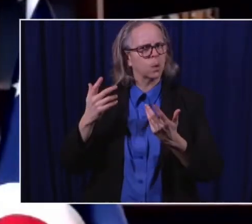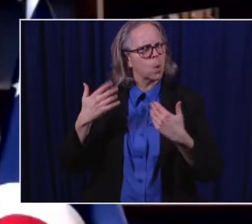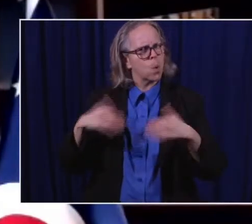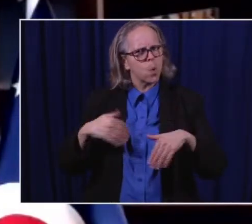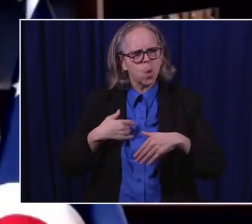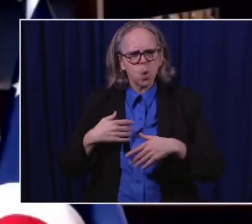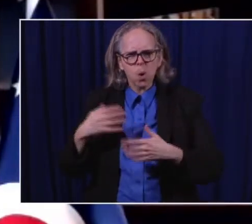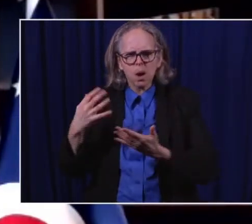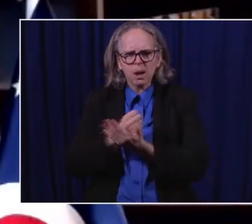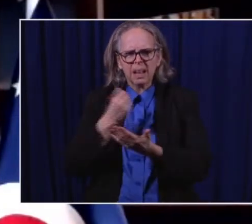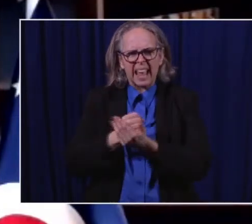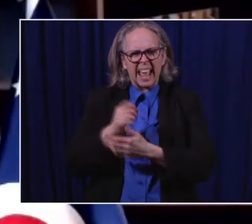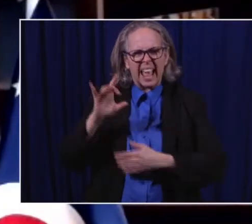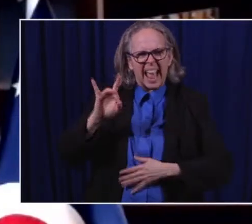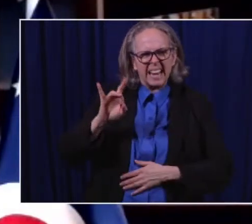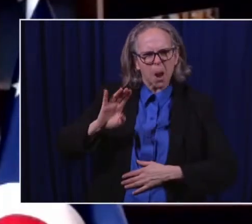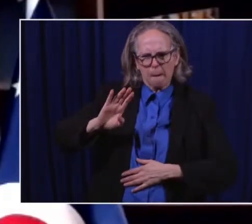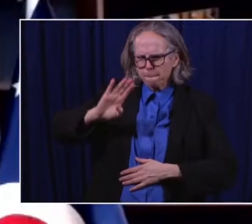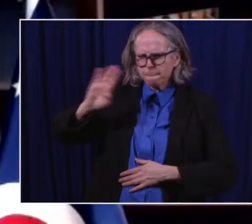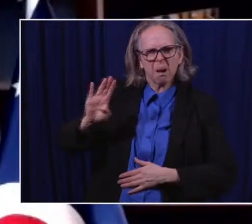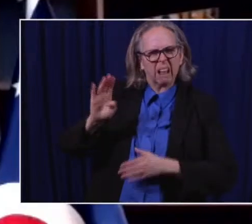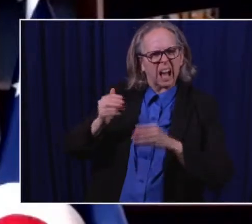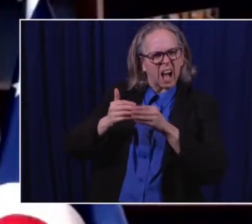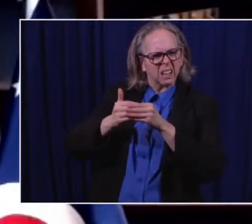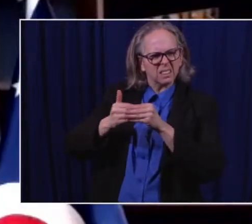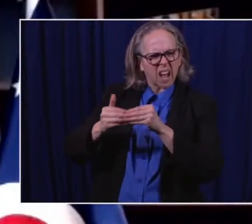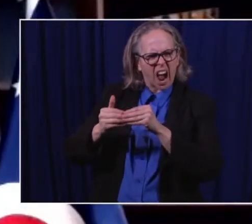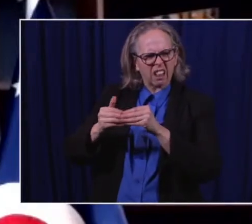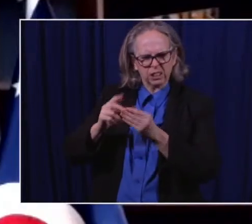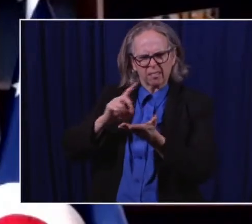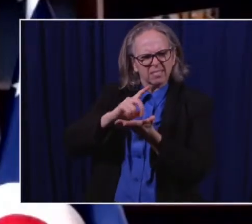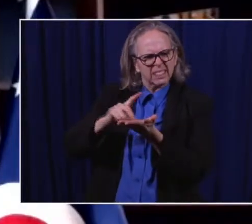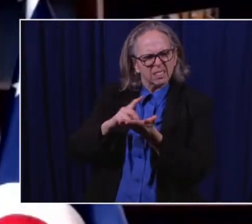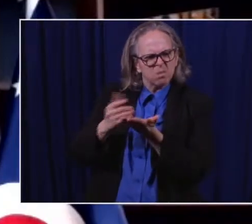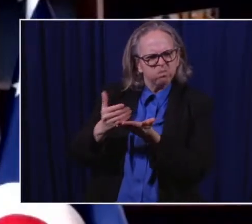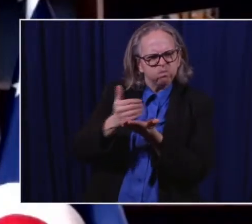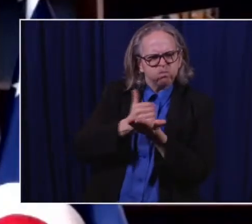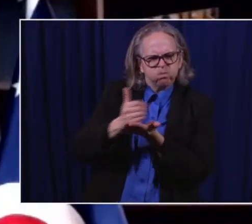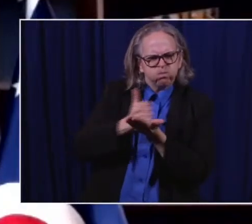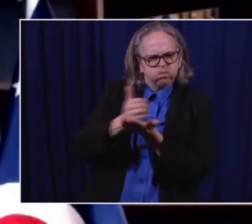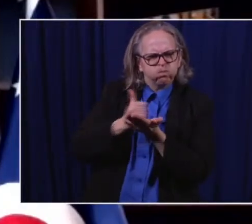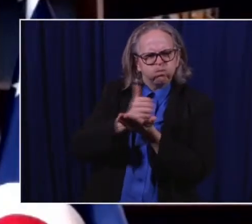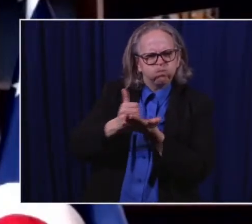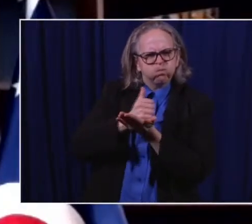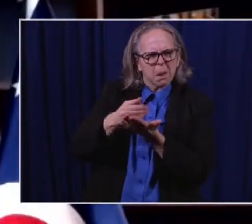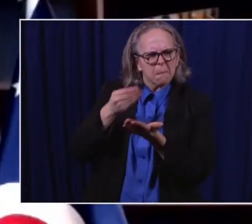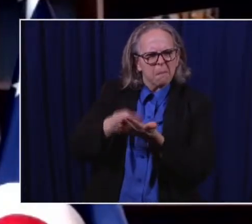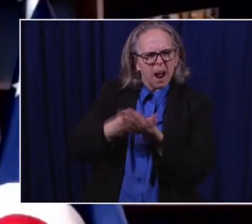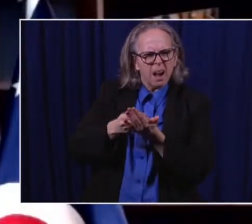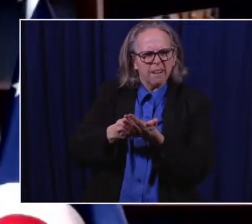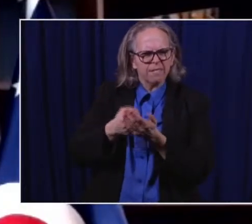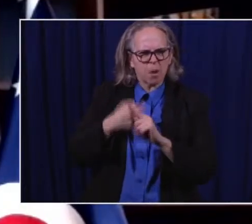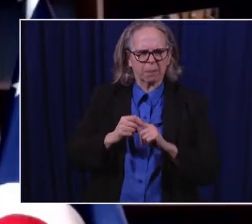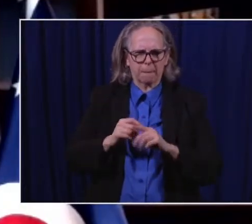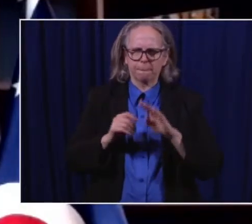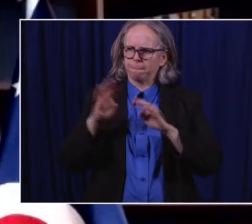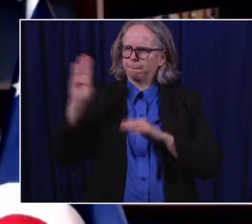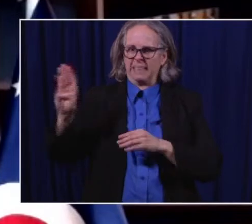dividend and rebates that we've been able to get from the BWC. They were also